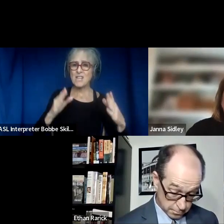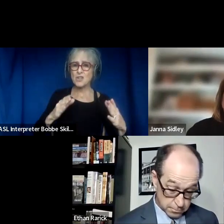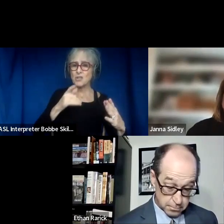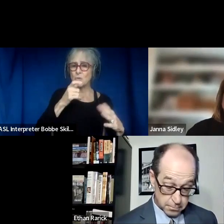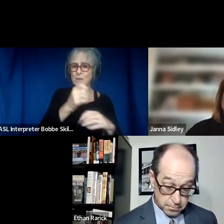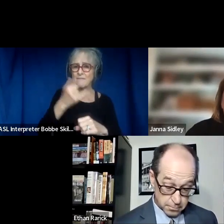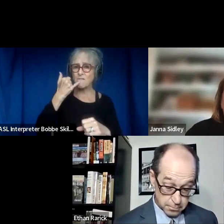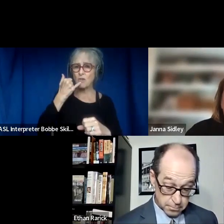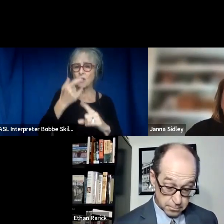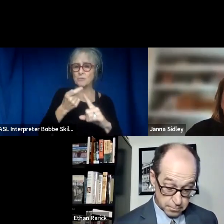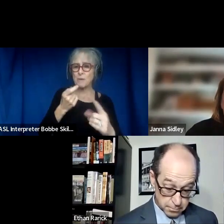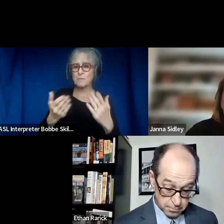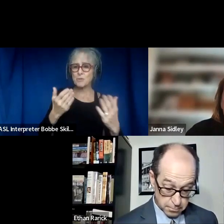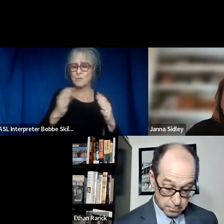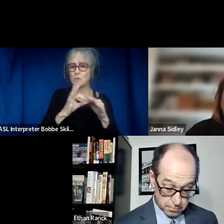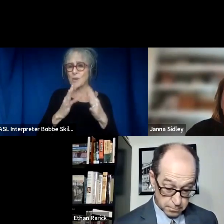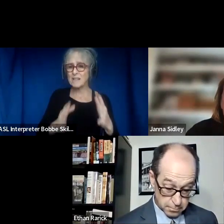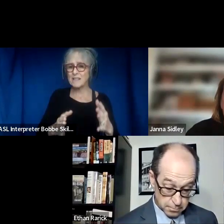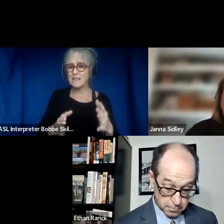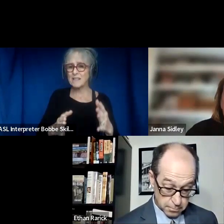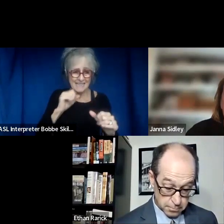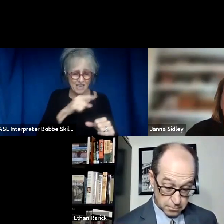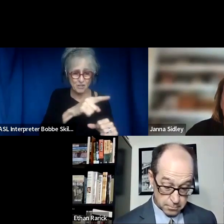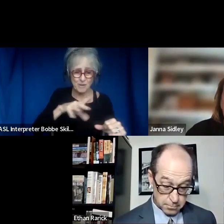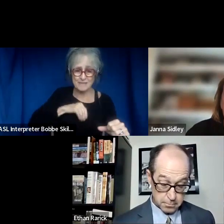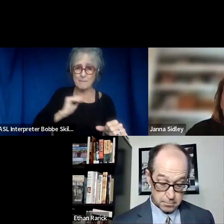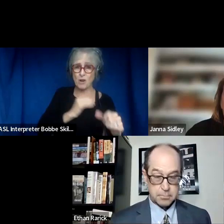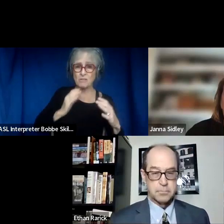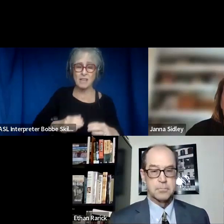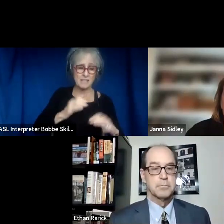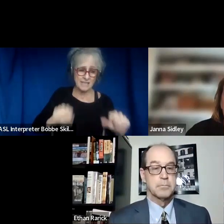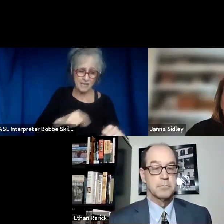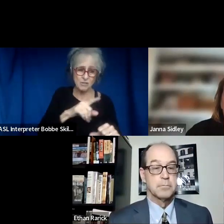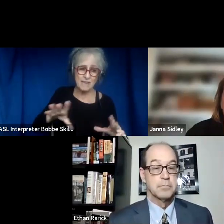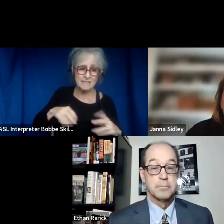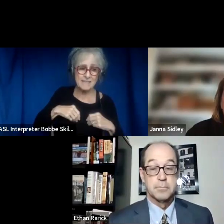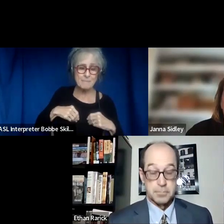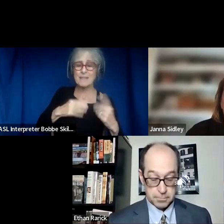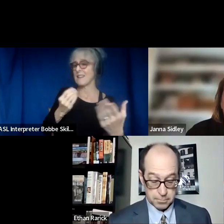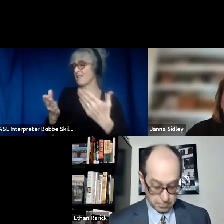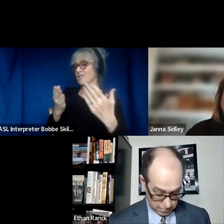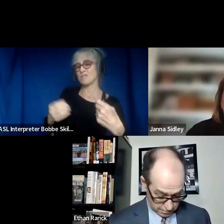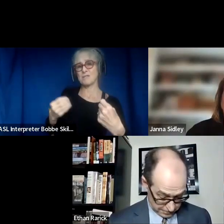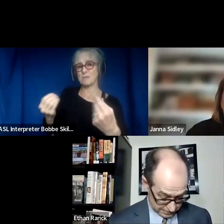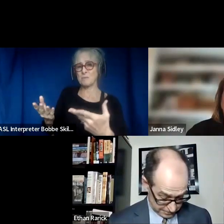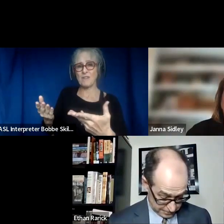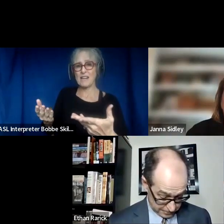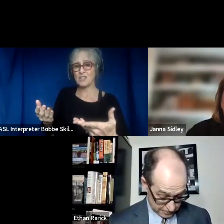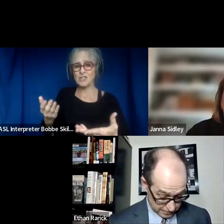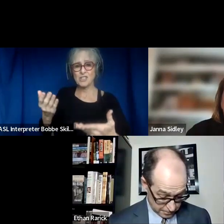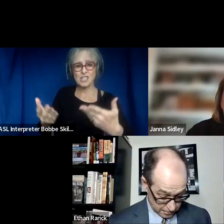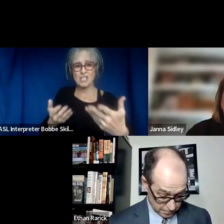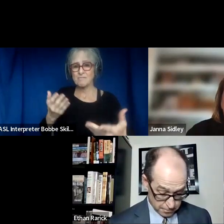coordinators just asking us, can you take this client? Can you take this client? And service providers